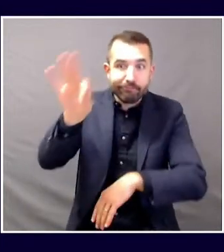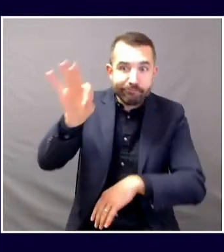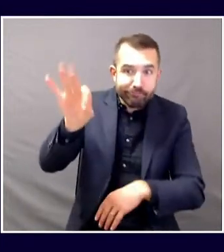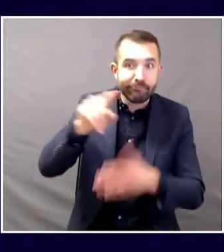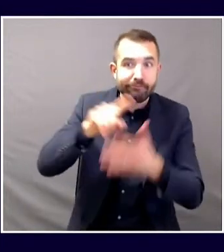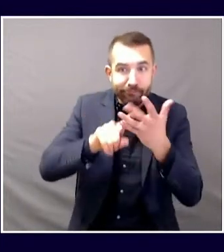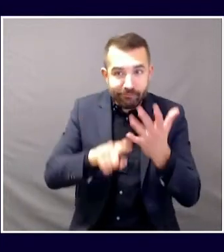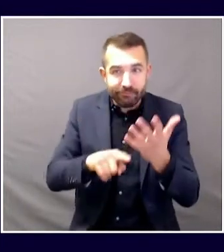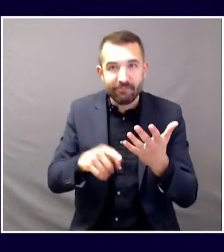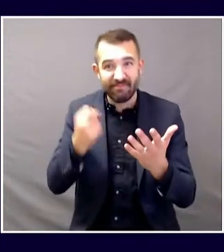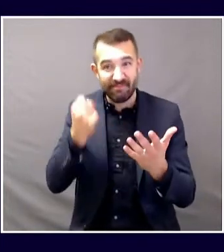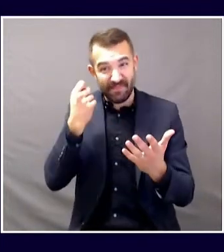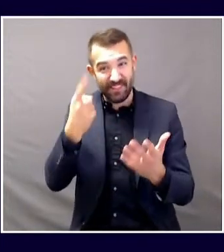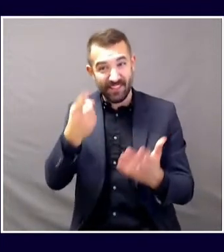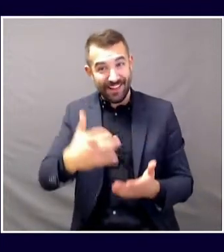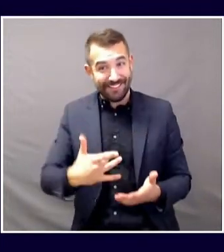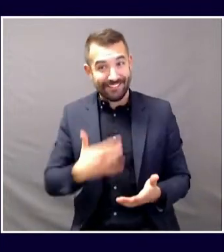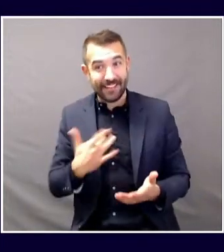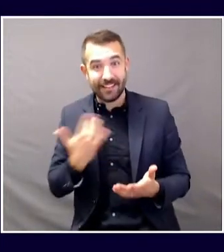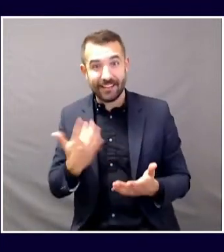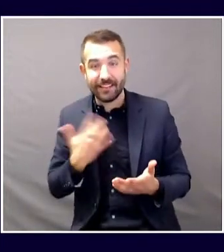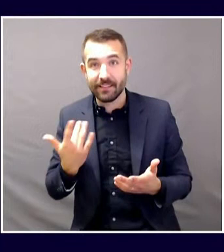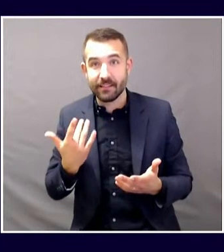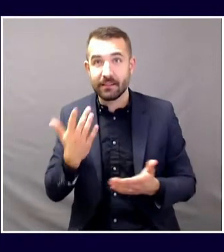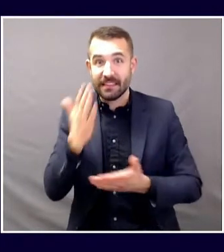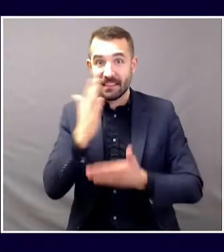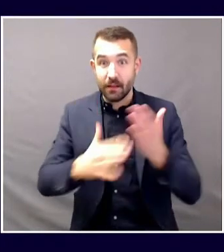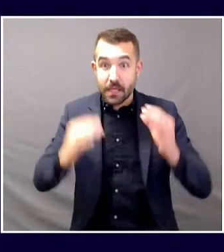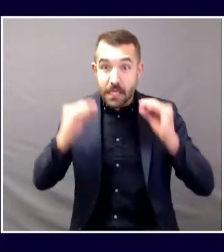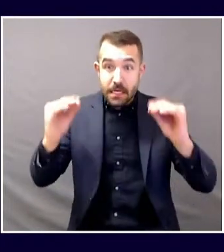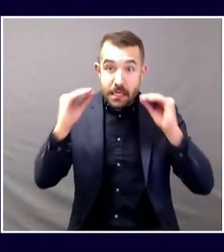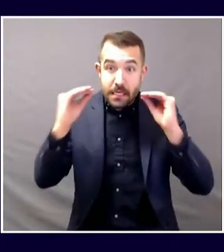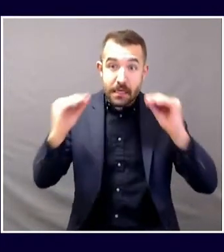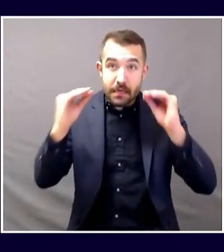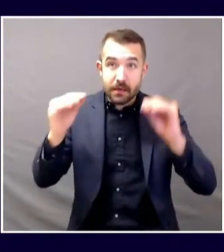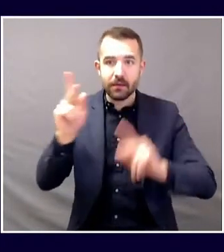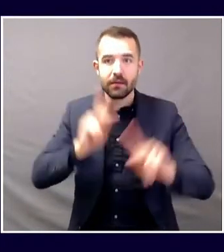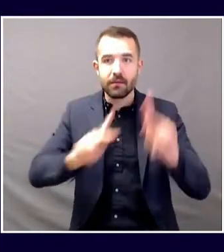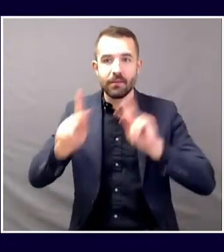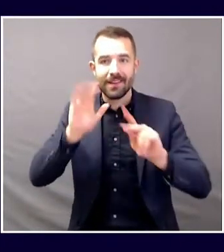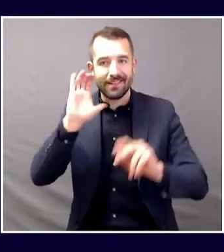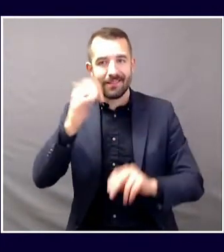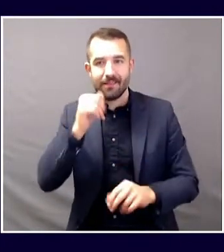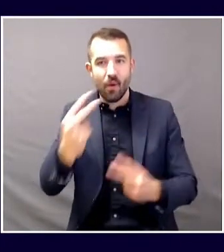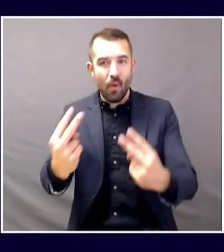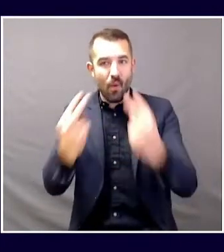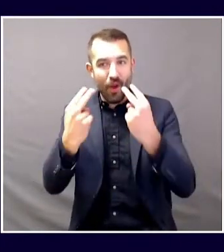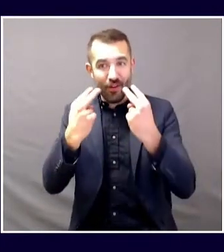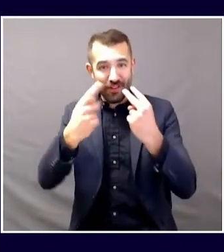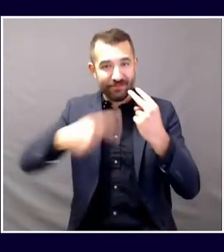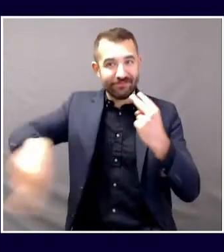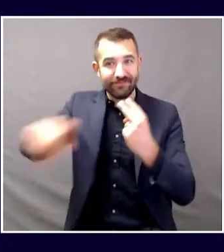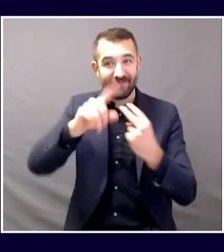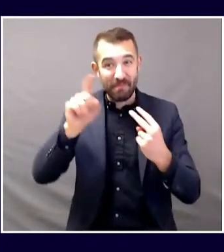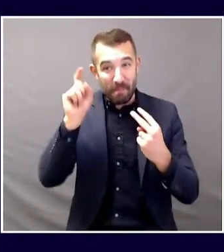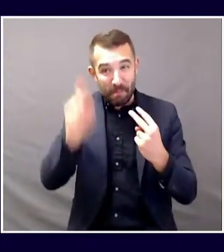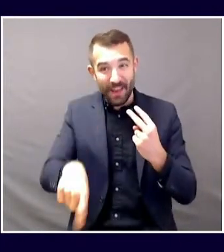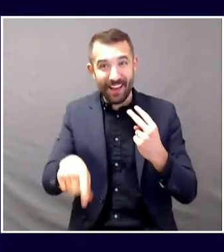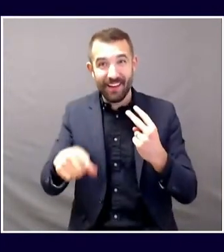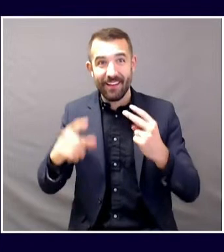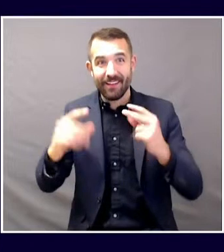are also not paying attention to the briefings. A listener asked us what's being done to target those individuals who